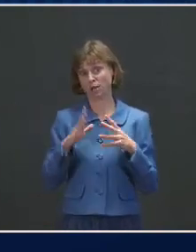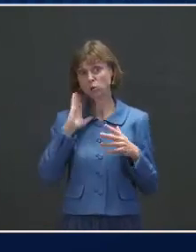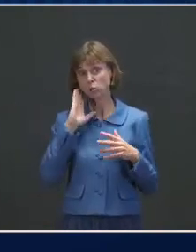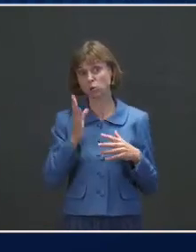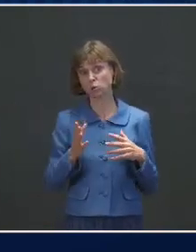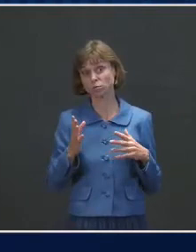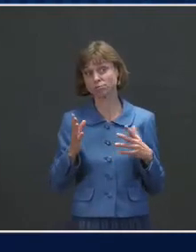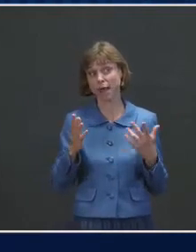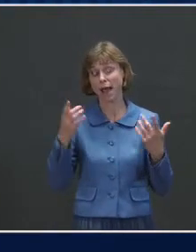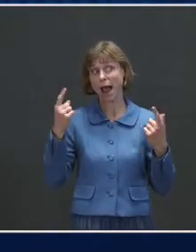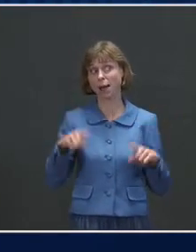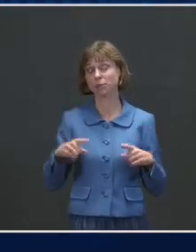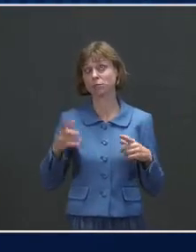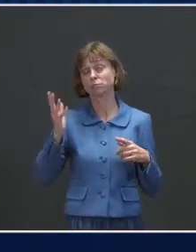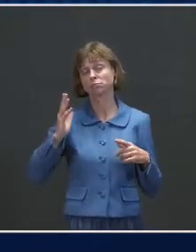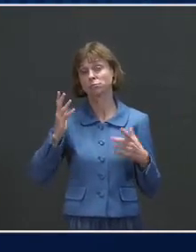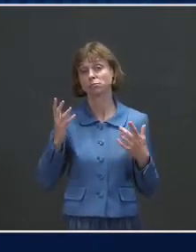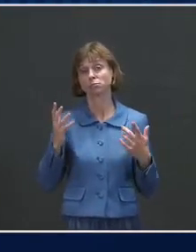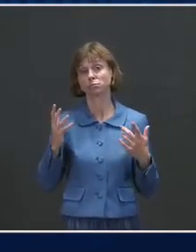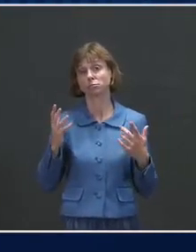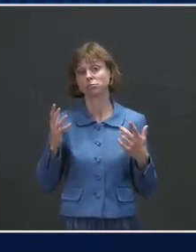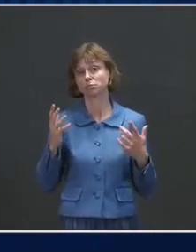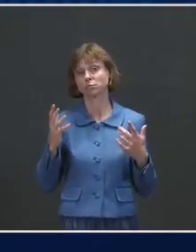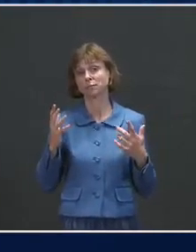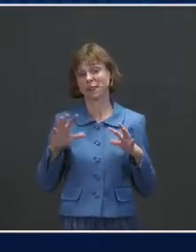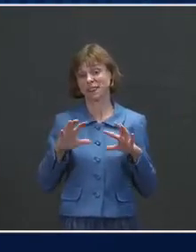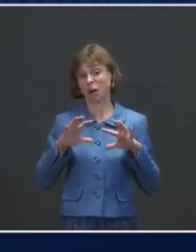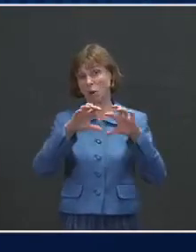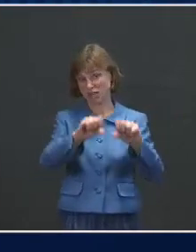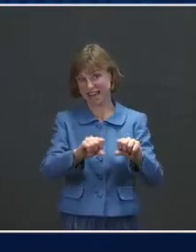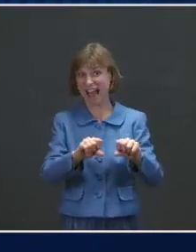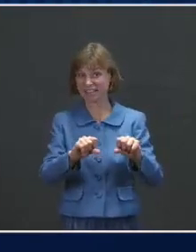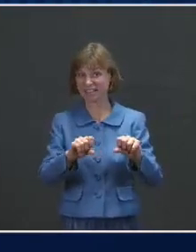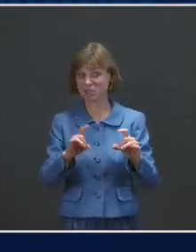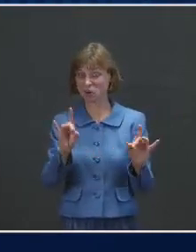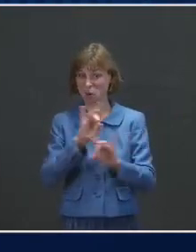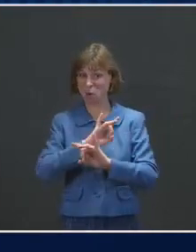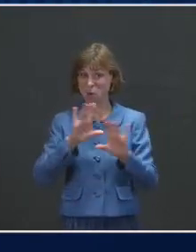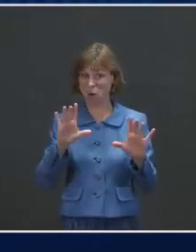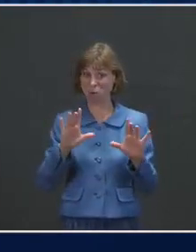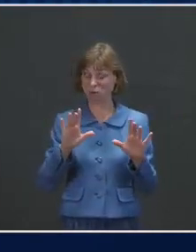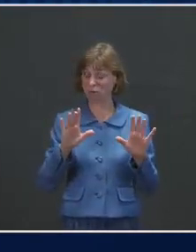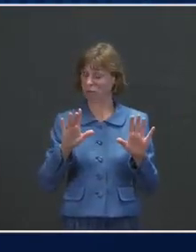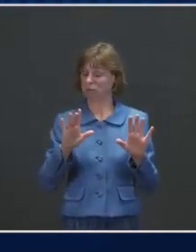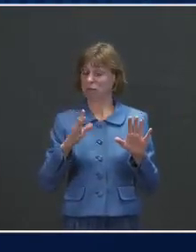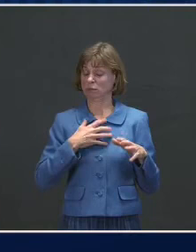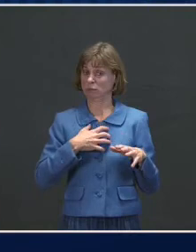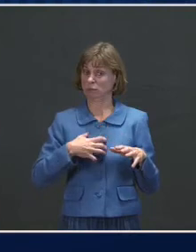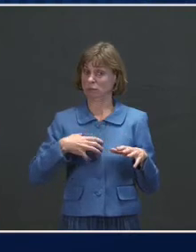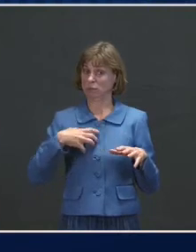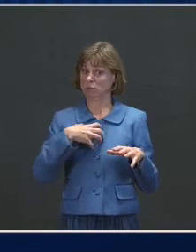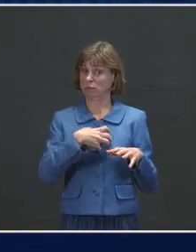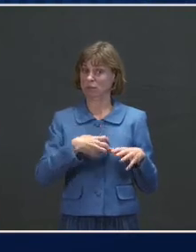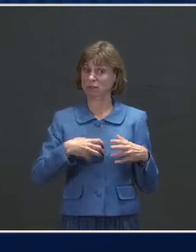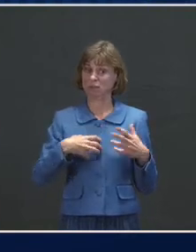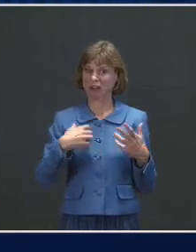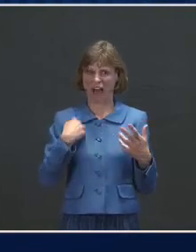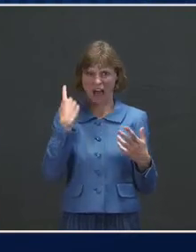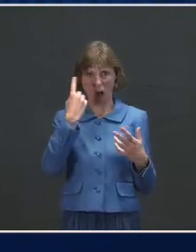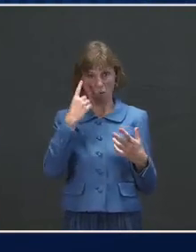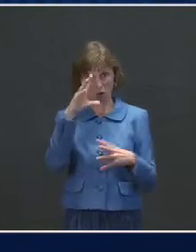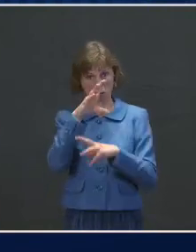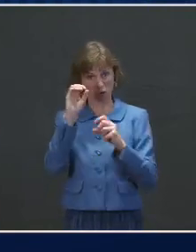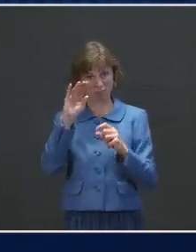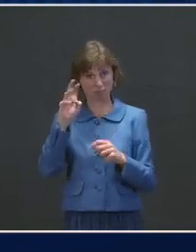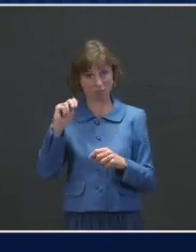in a way that is difficult to watch. And I wonder, other than the presidential memorandum, is President Biden going to take any